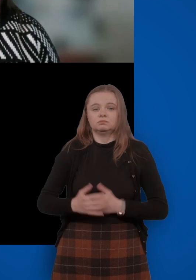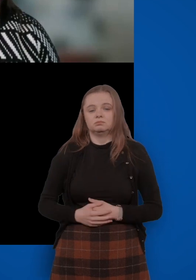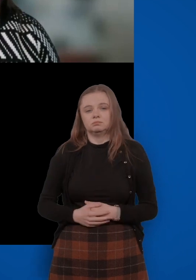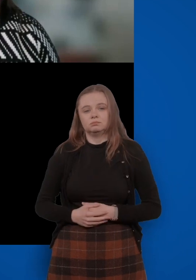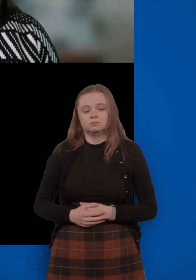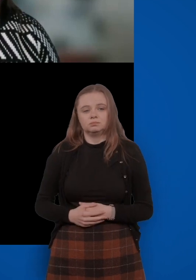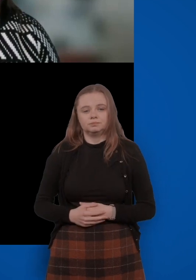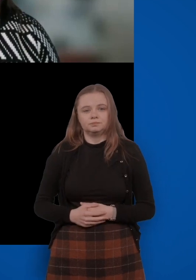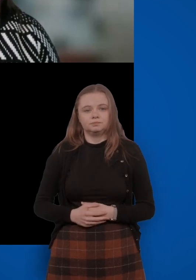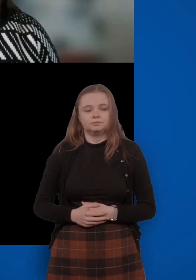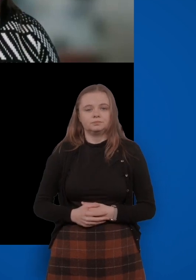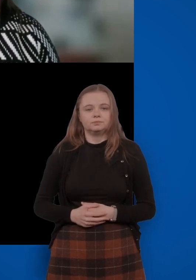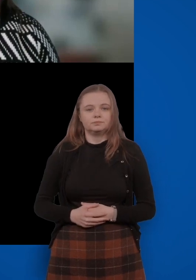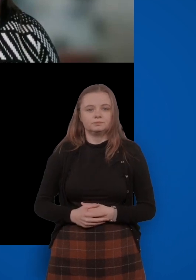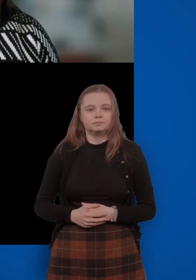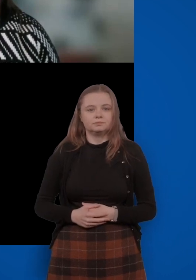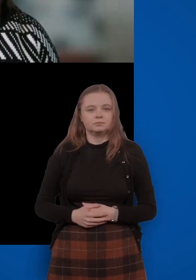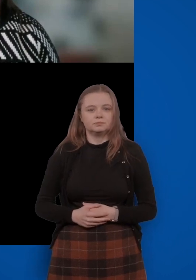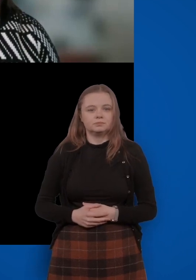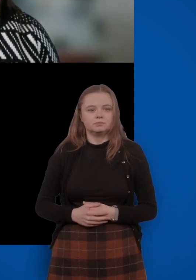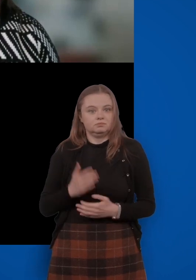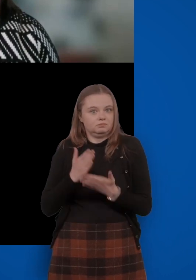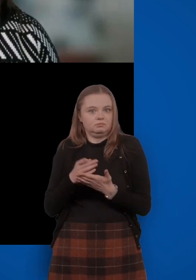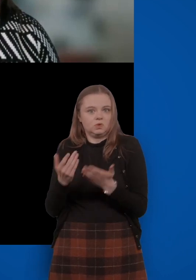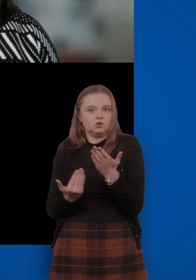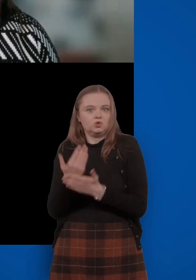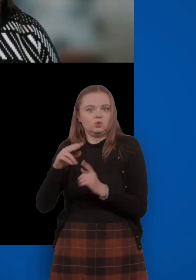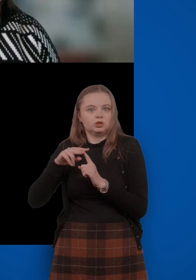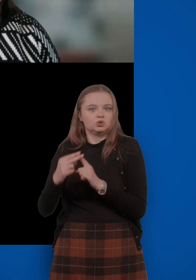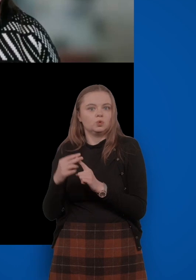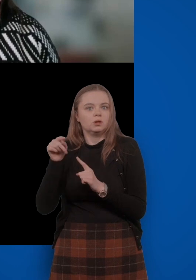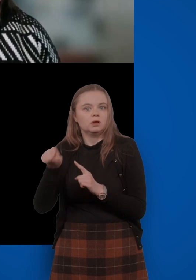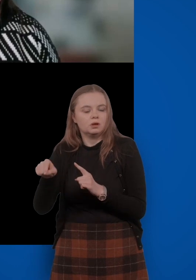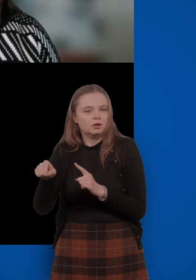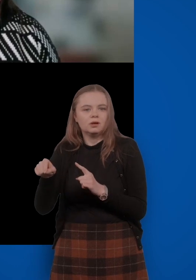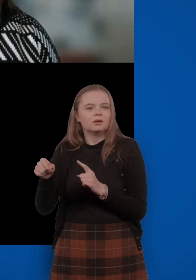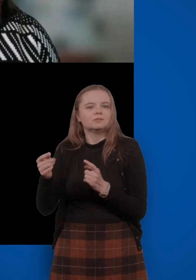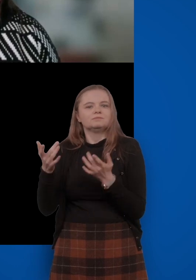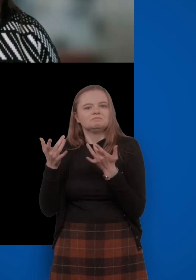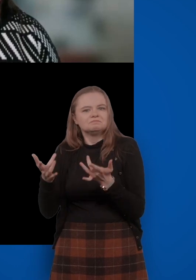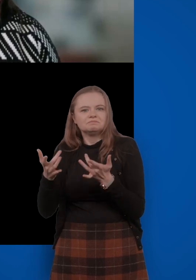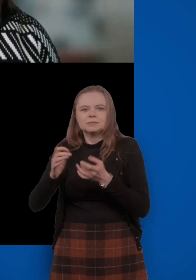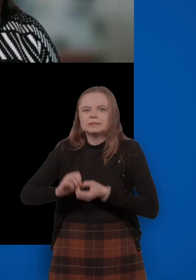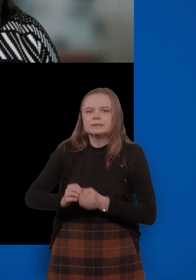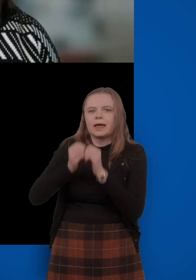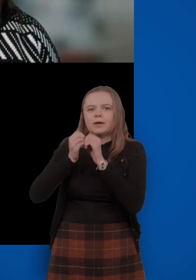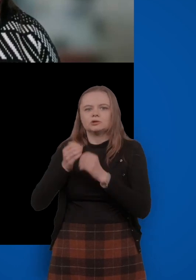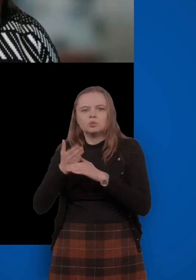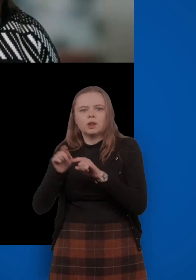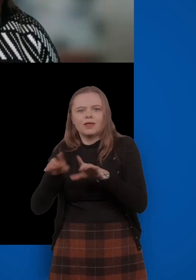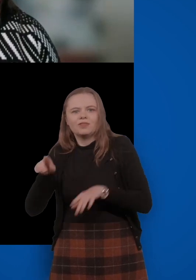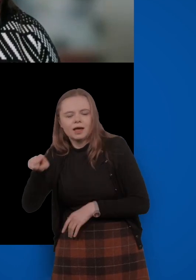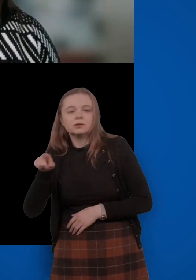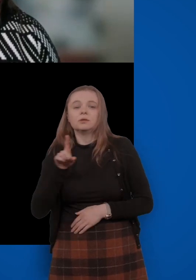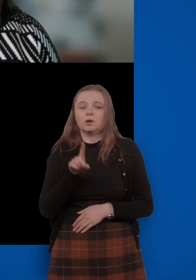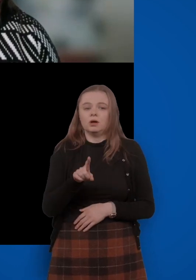the same. I mean, it's only a brand new tool, I guess. It's not been designed to sort of fit to work in that way. In a way, to be honest,